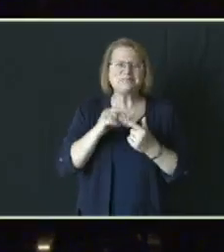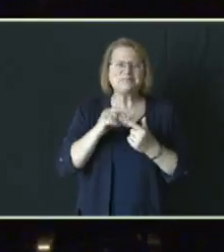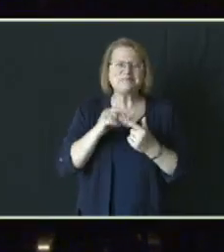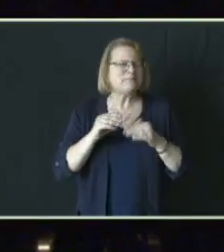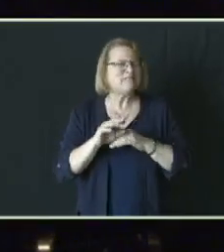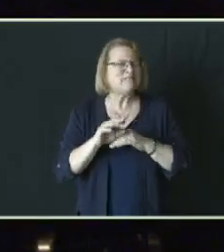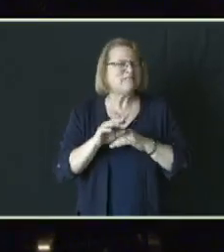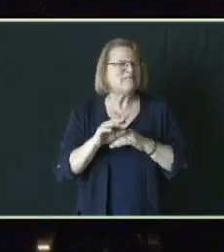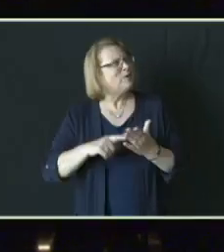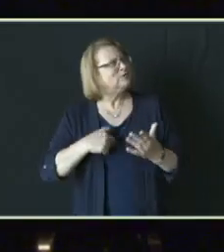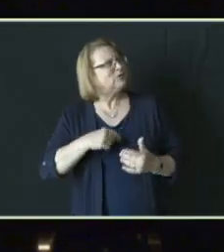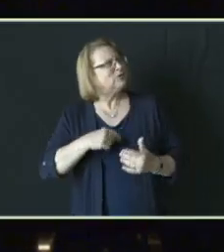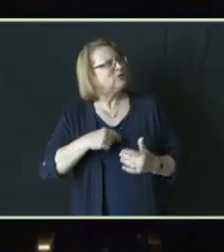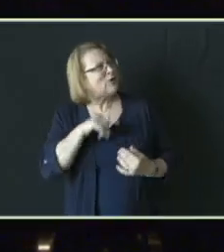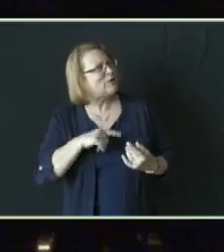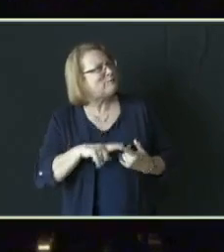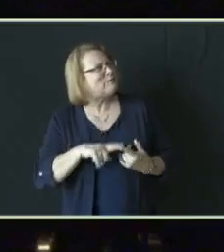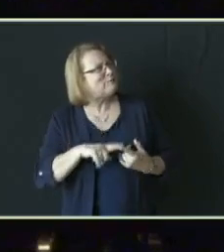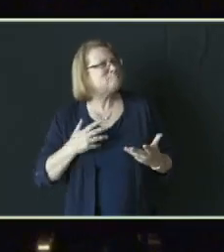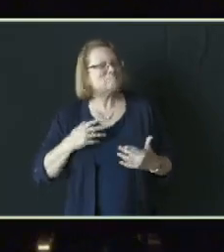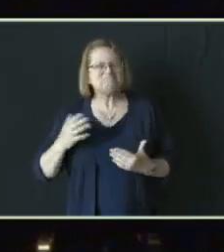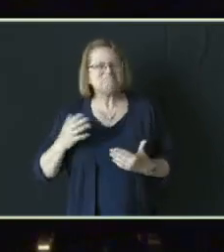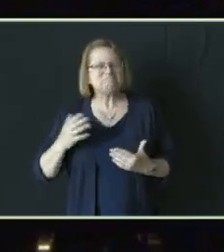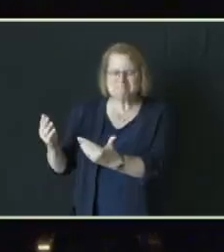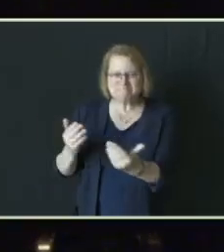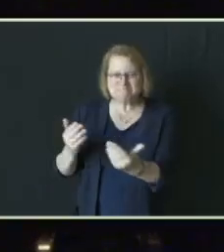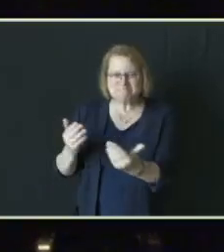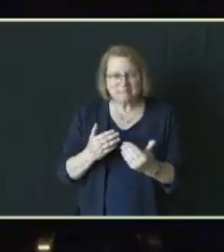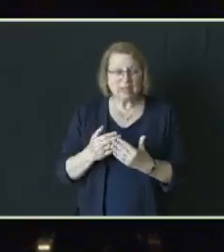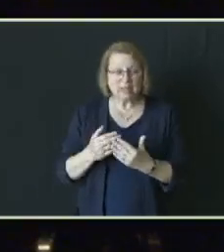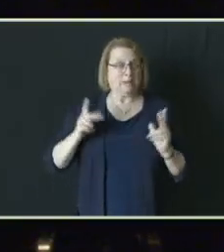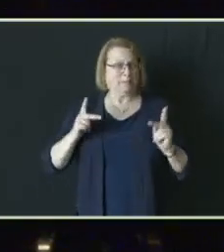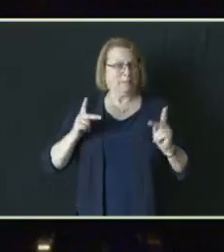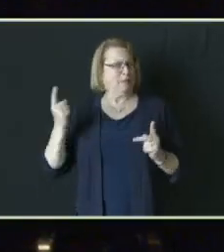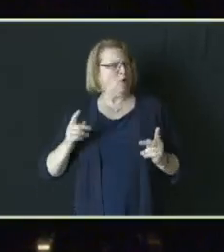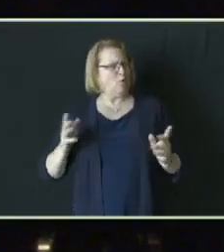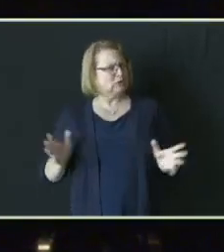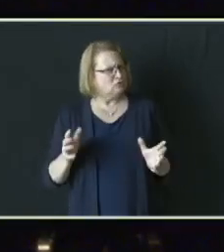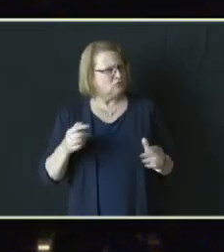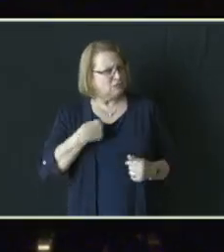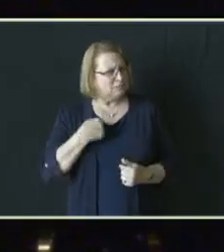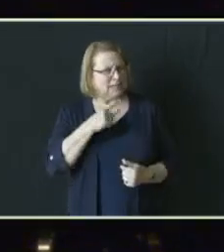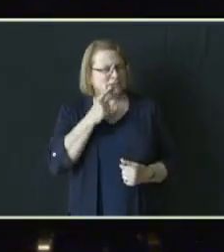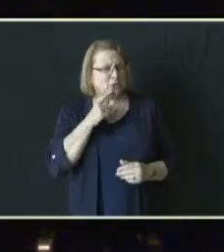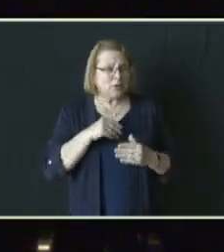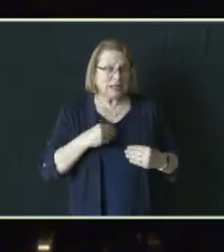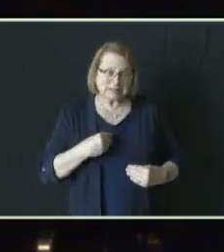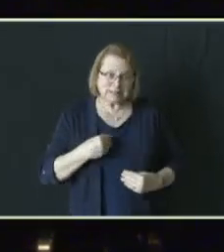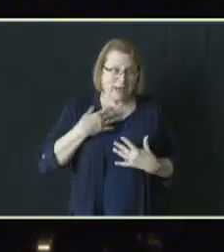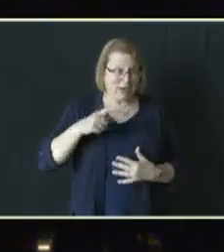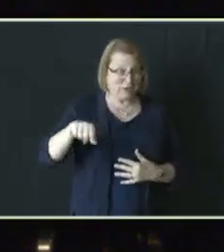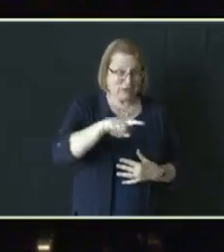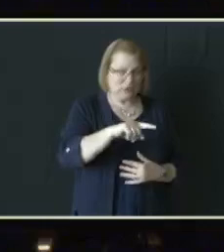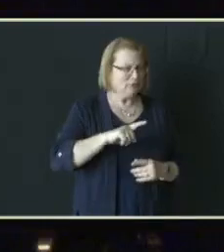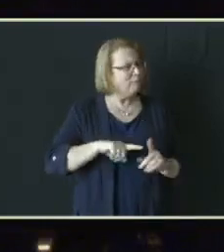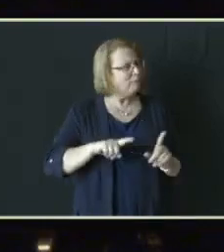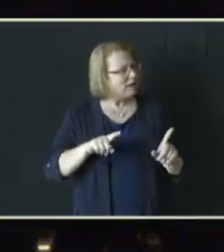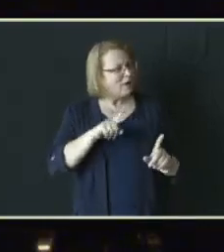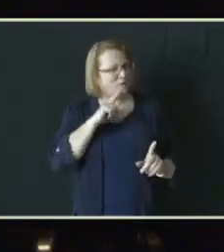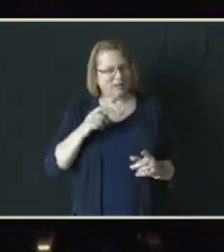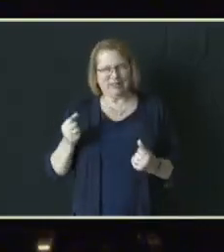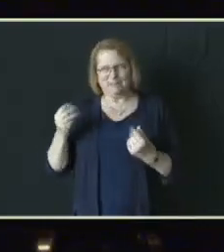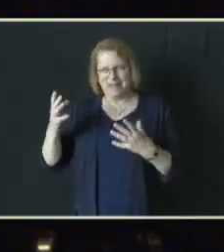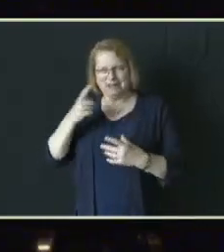say. Although everyone universally encouraged me to inspire you, they mostly gave me advice on what not to